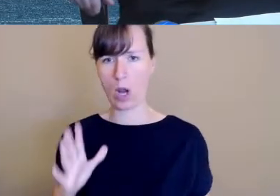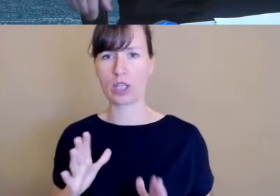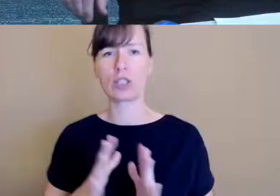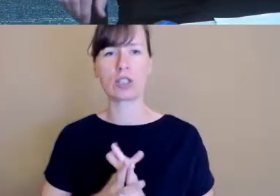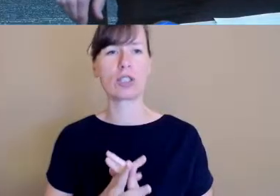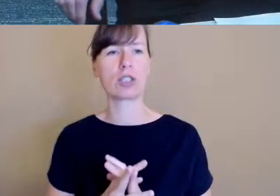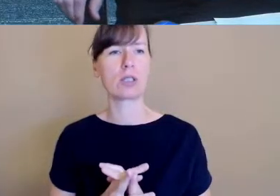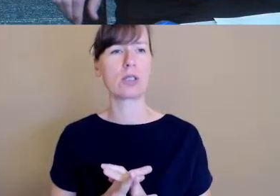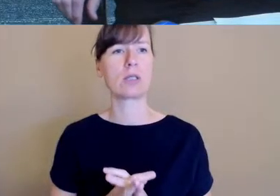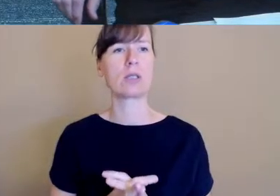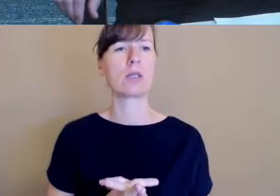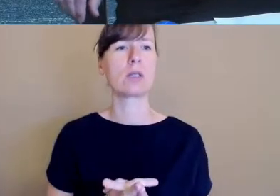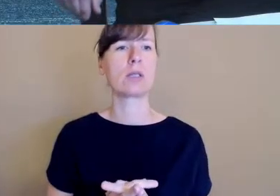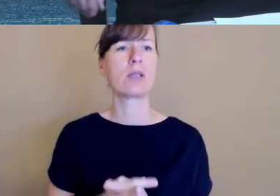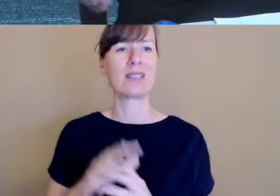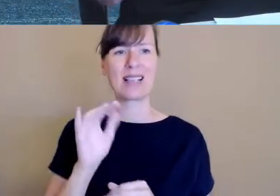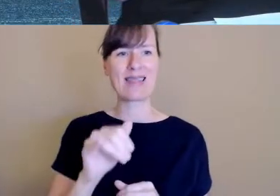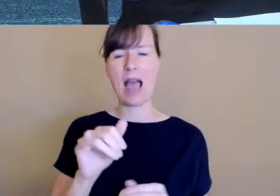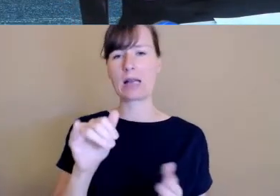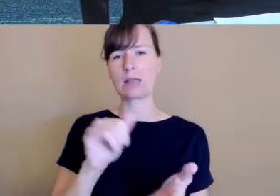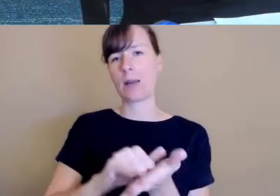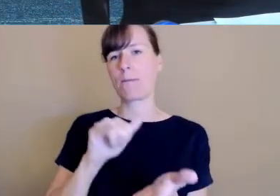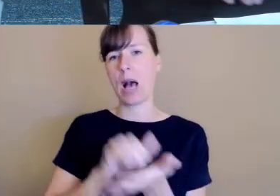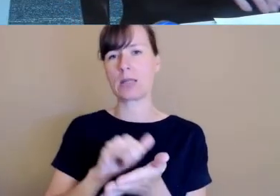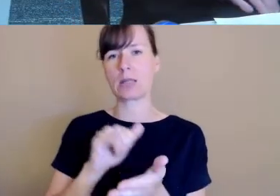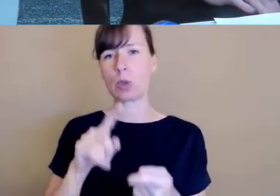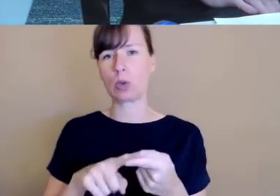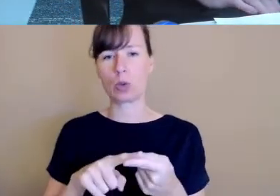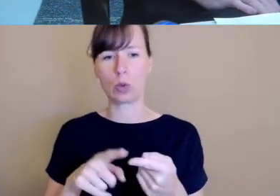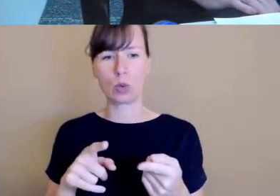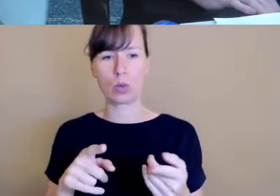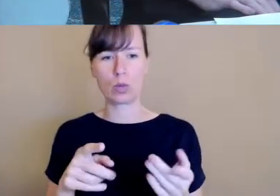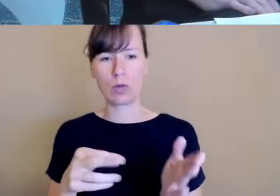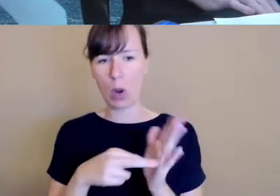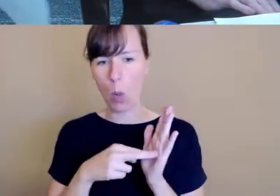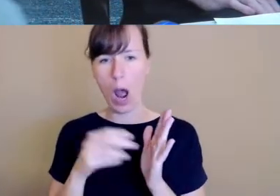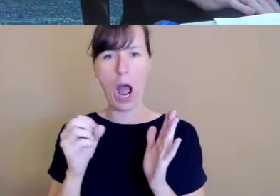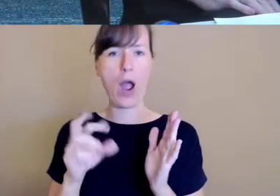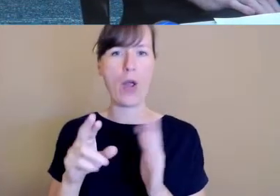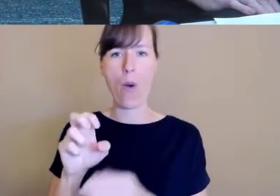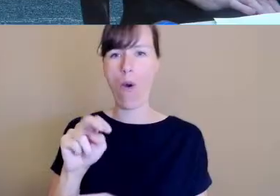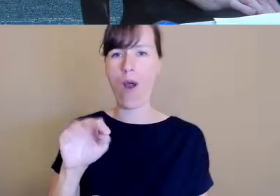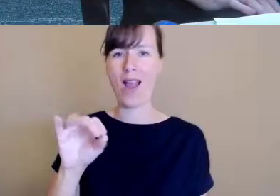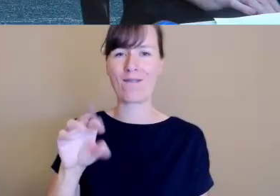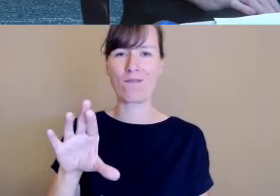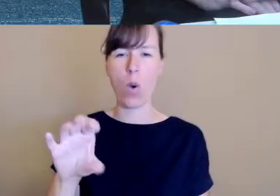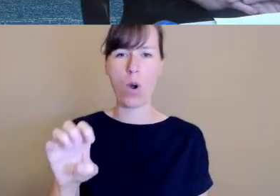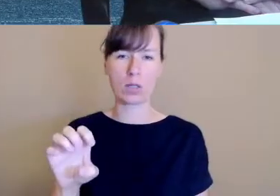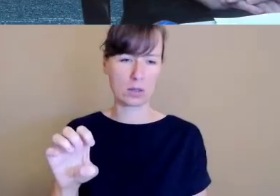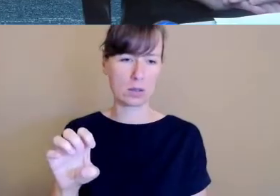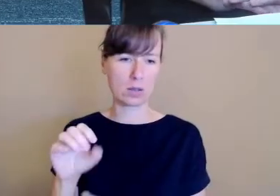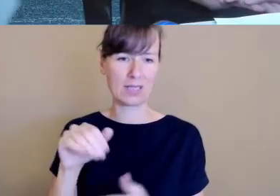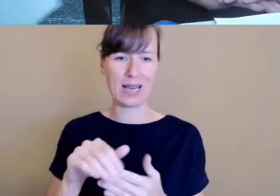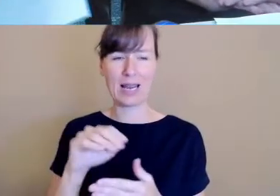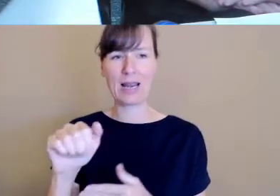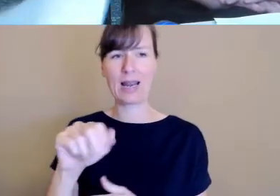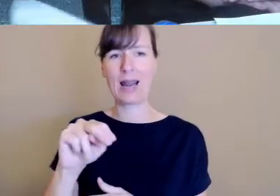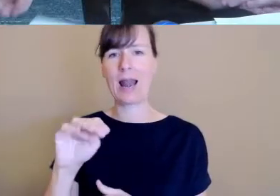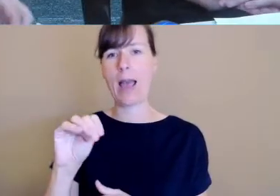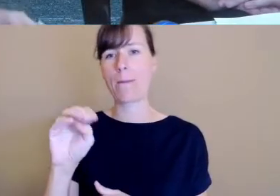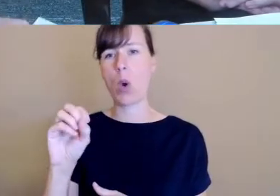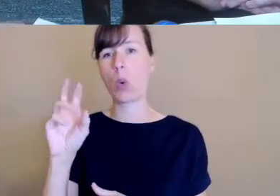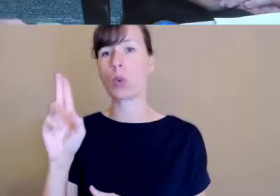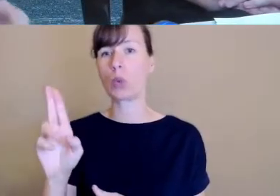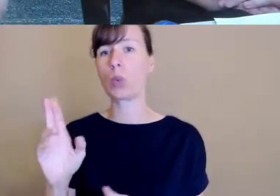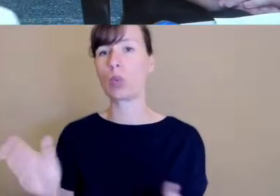that's an impossible thing to require or enforce in an MOU. But the Section 8